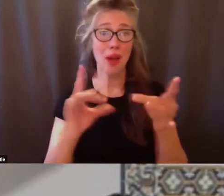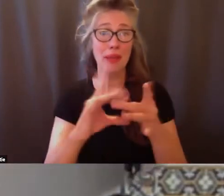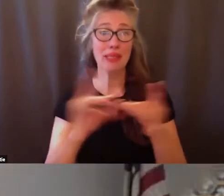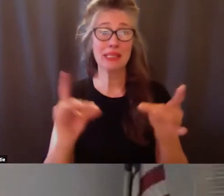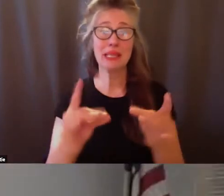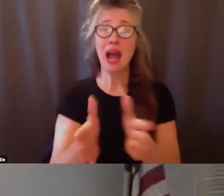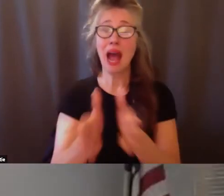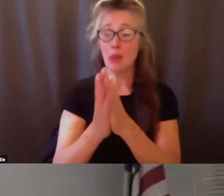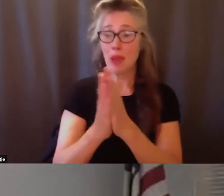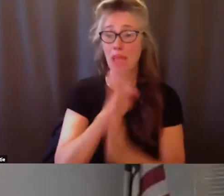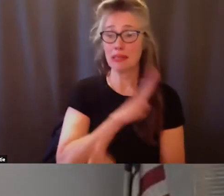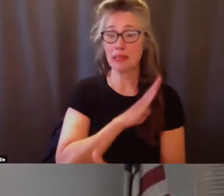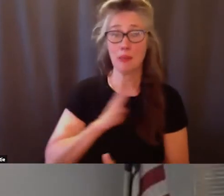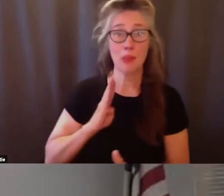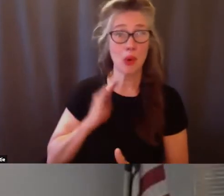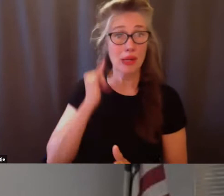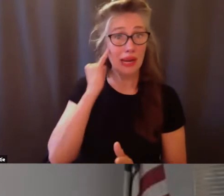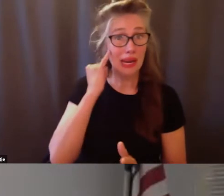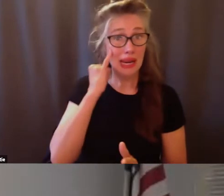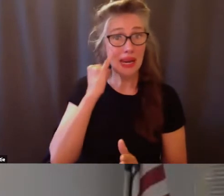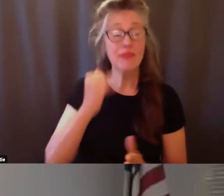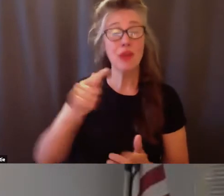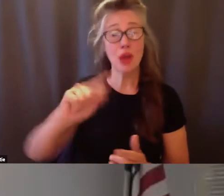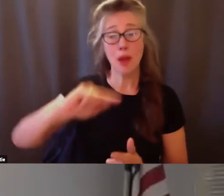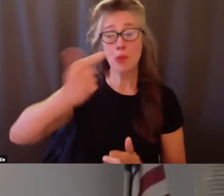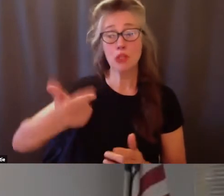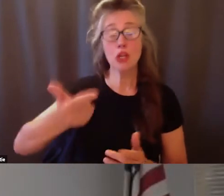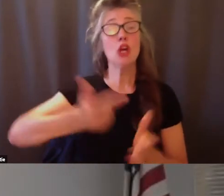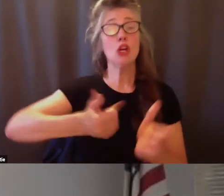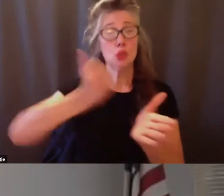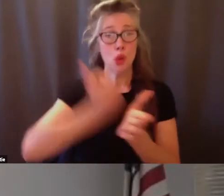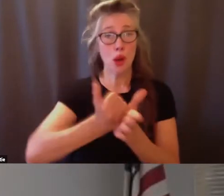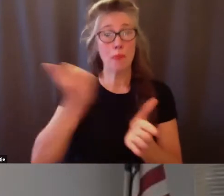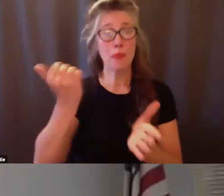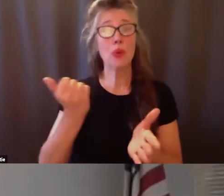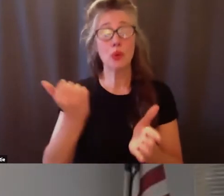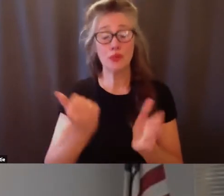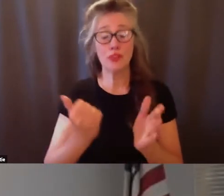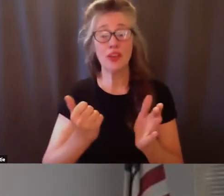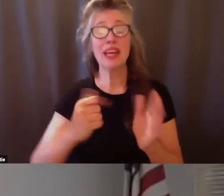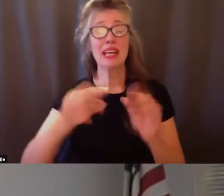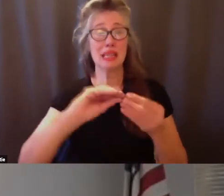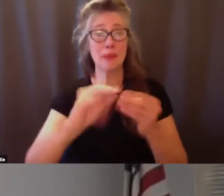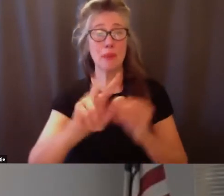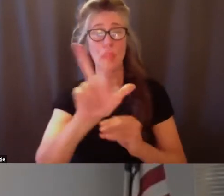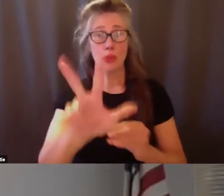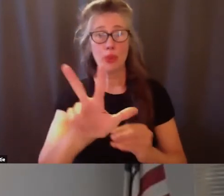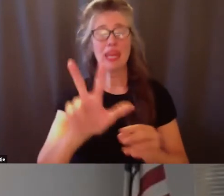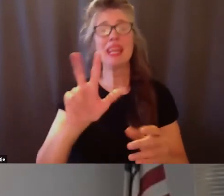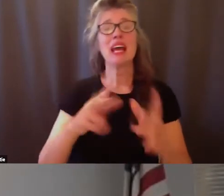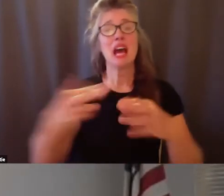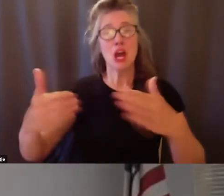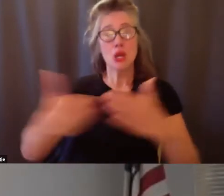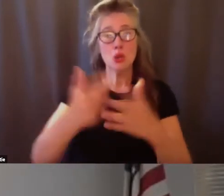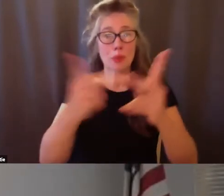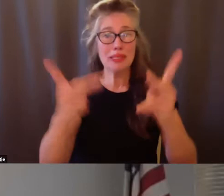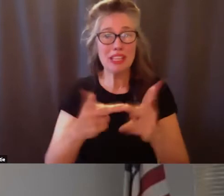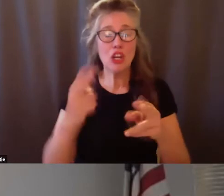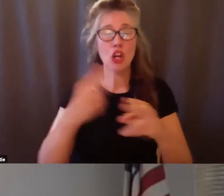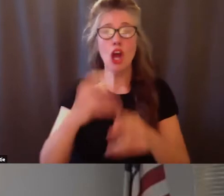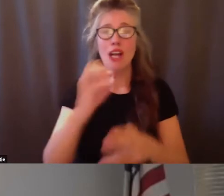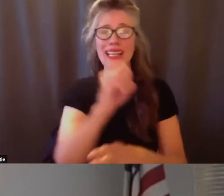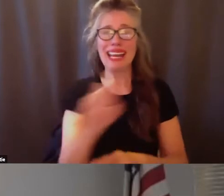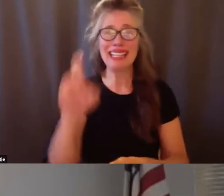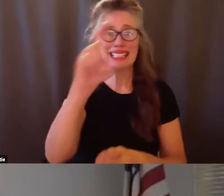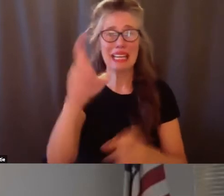to approve item number 3, the approval of the new position titled the Executive Director of Curriculum and